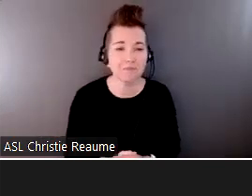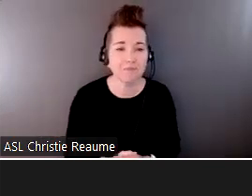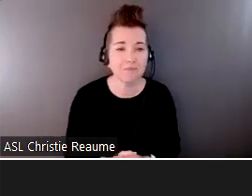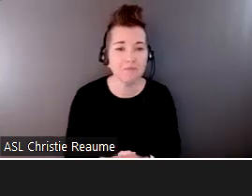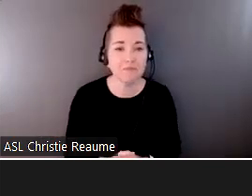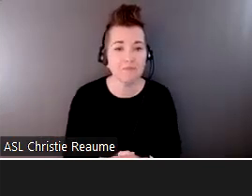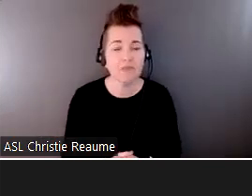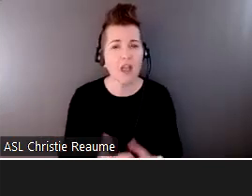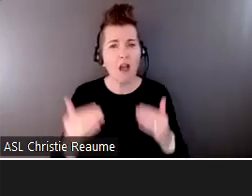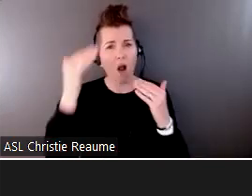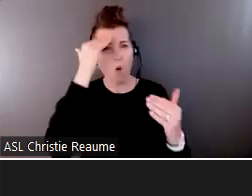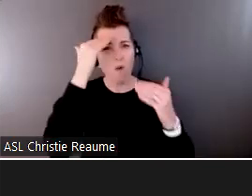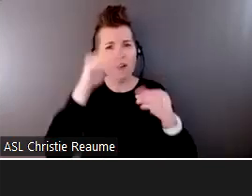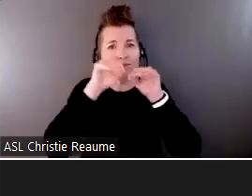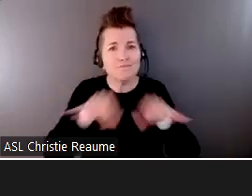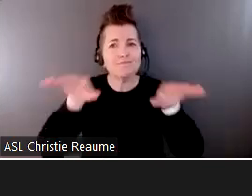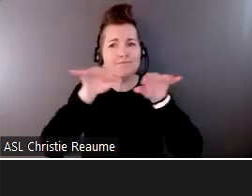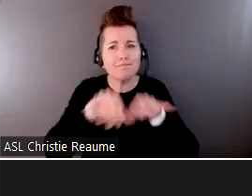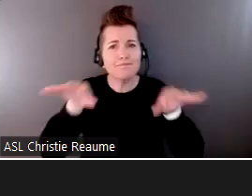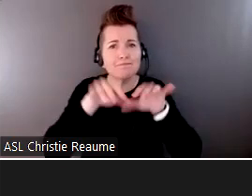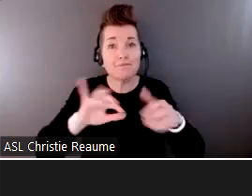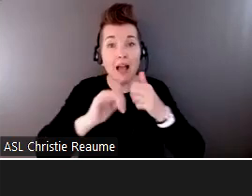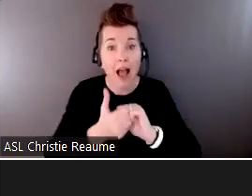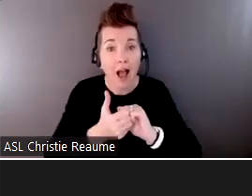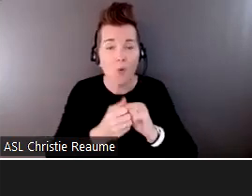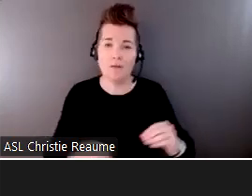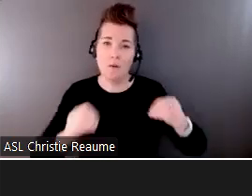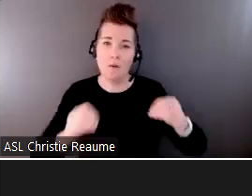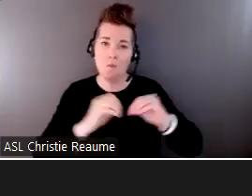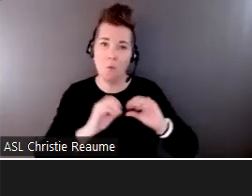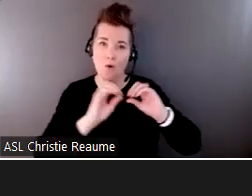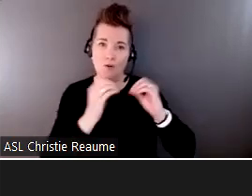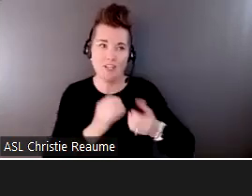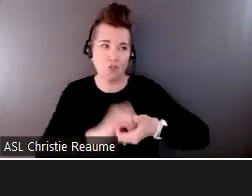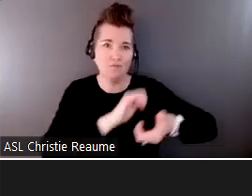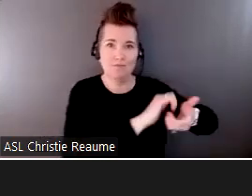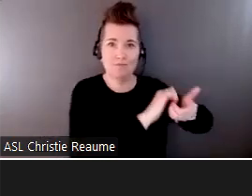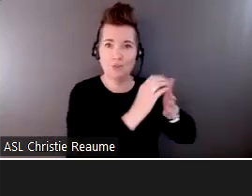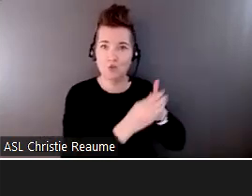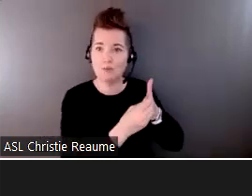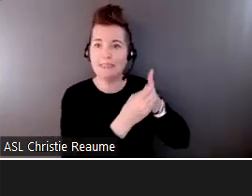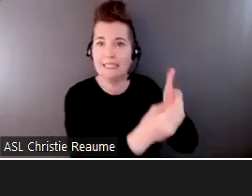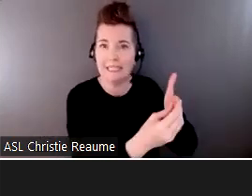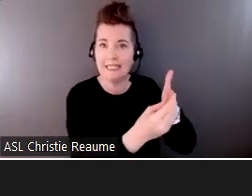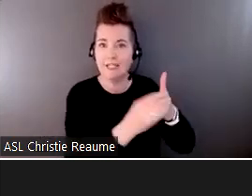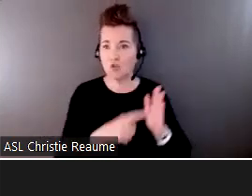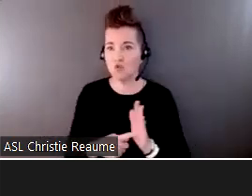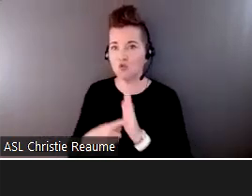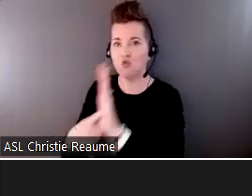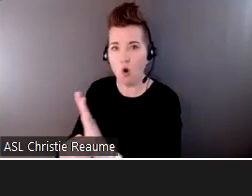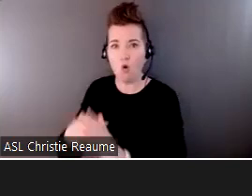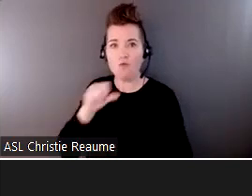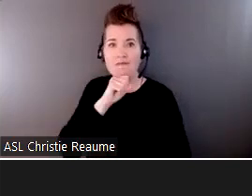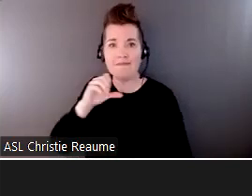awareness about cyber security is to have more organizations involved to be Champions to show older adults that they care and about